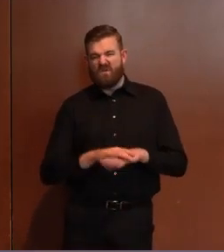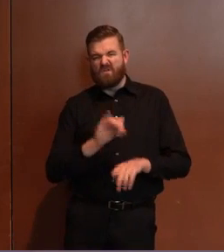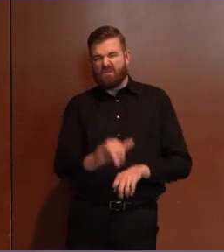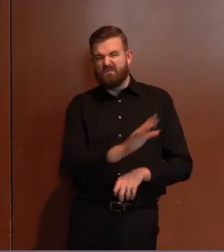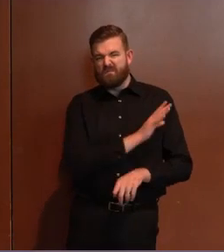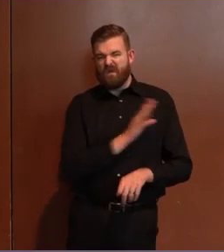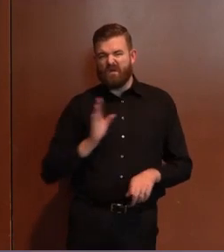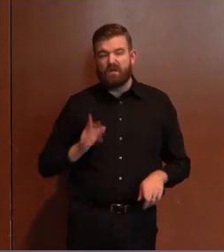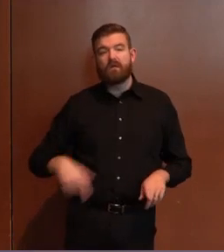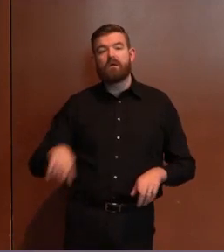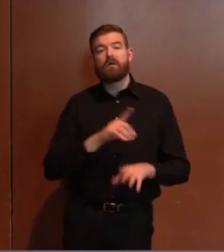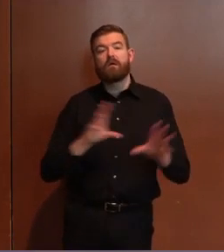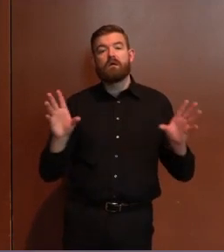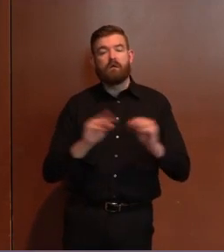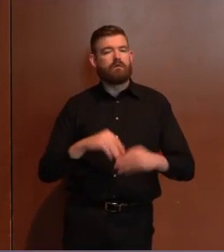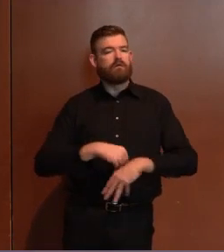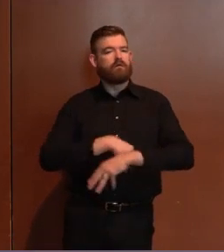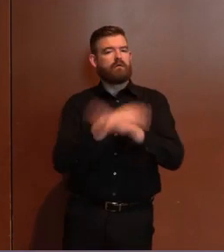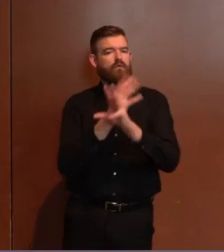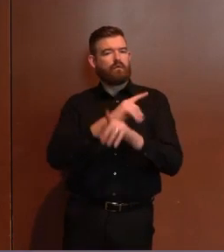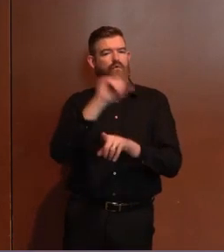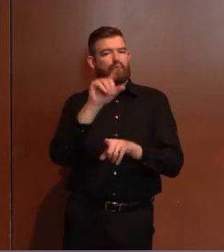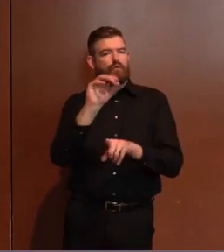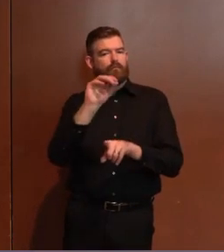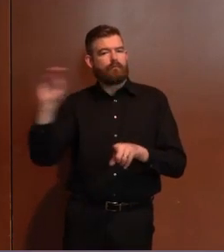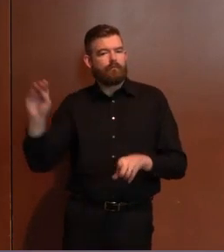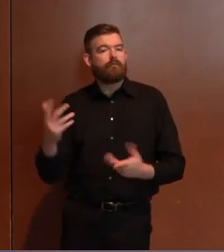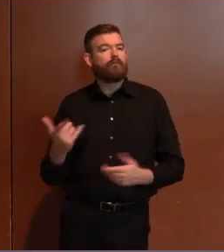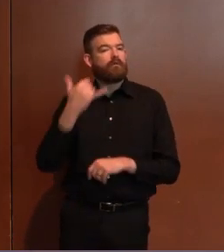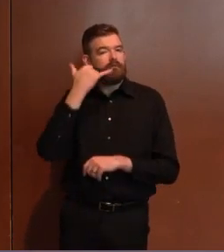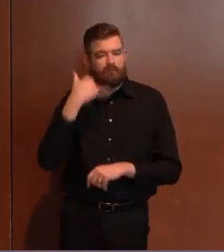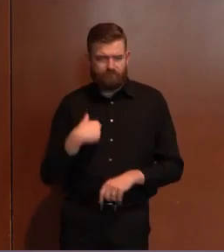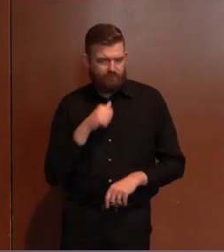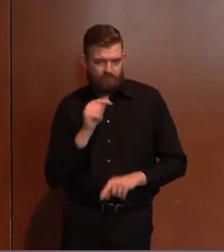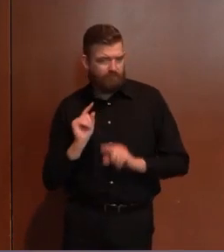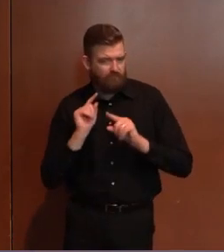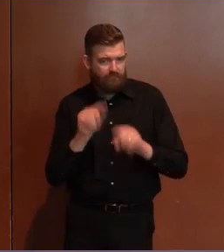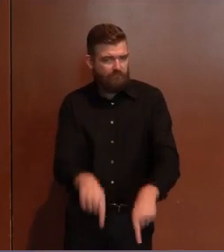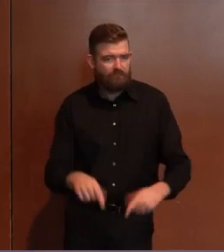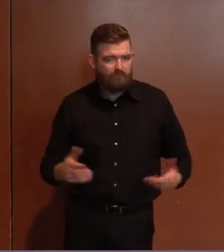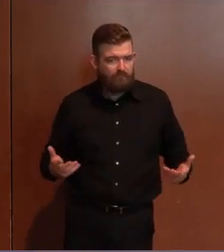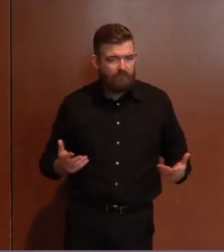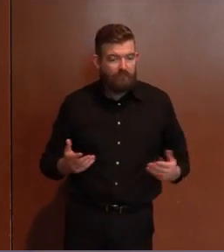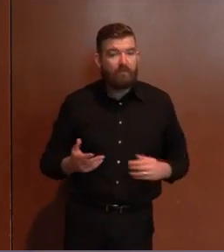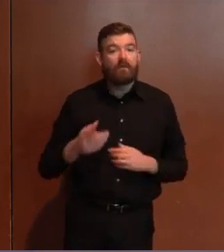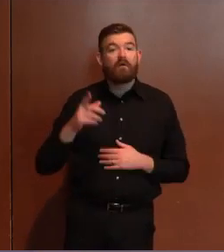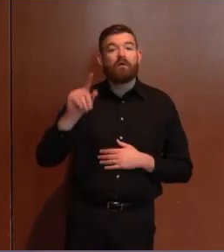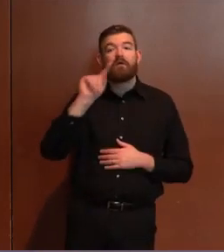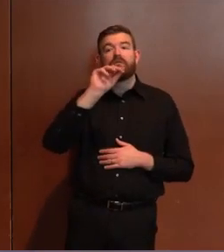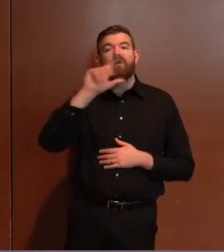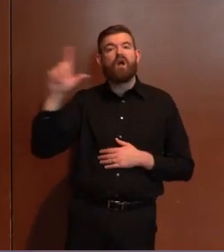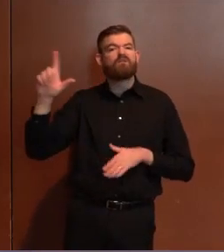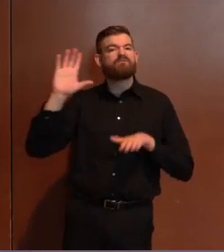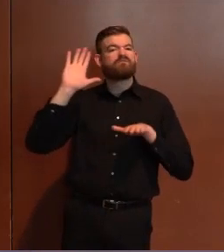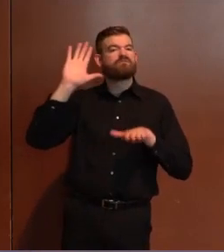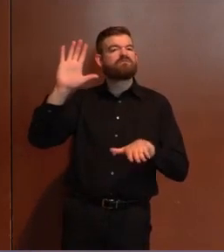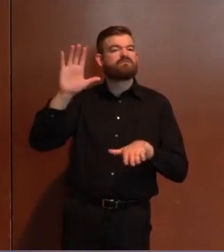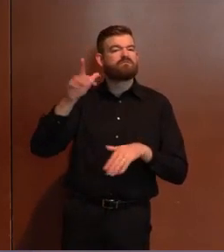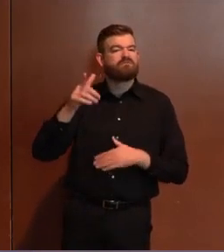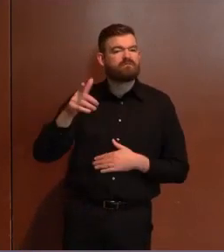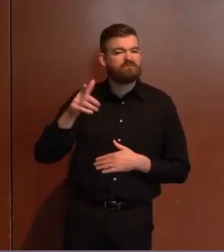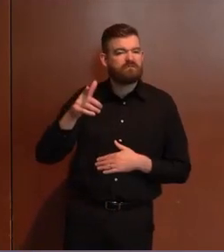telephone. We're going to, as I mentioned on the toll hearings, it's going to have to be, or I can't condone them unless